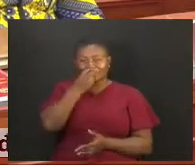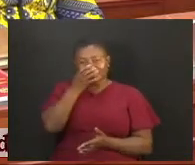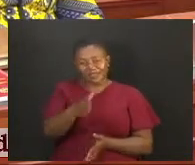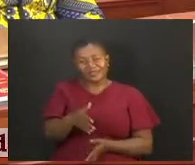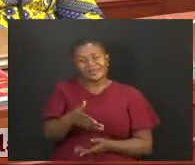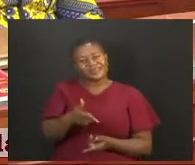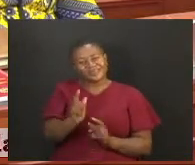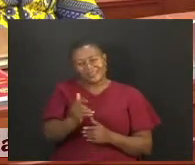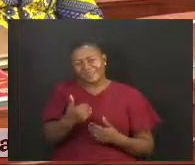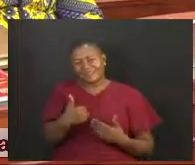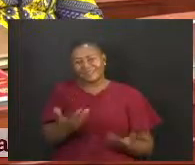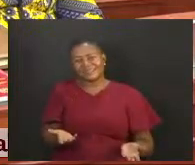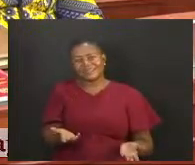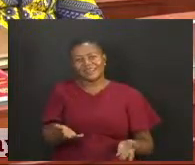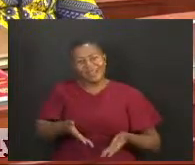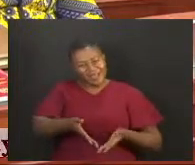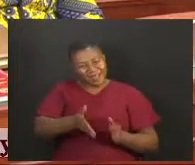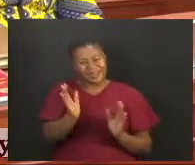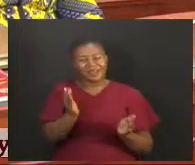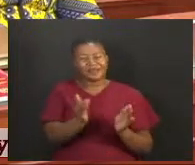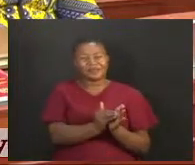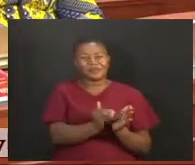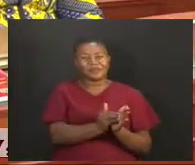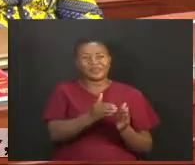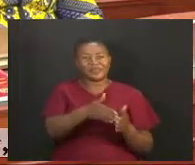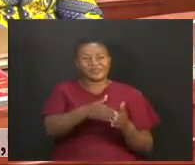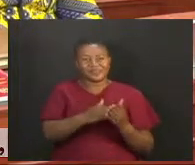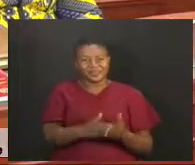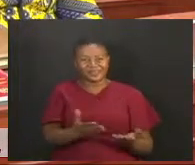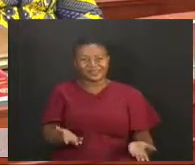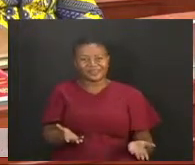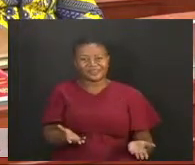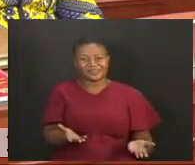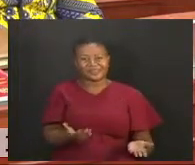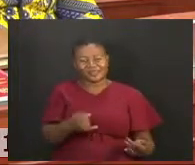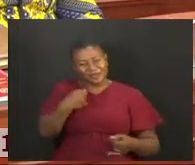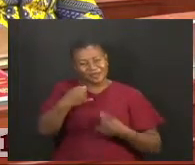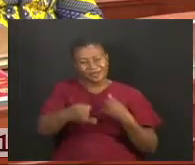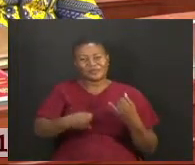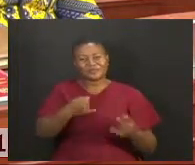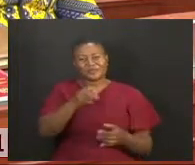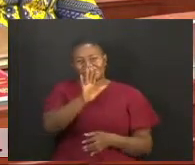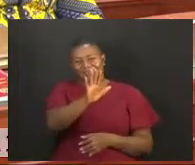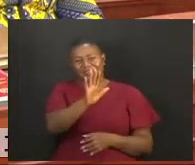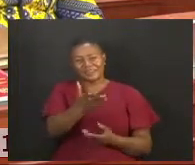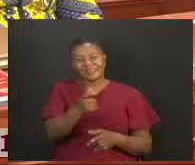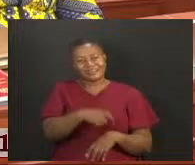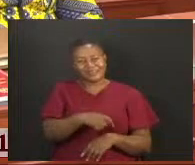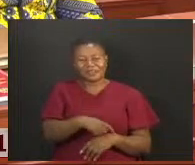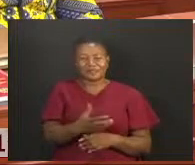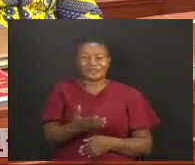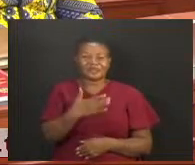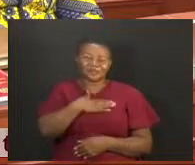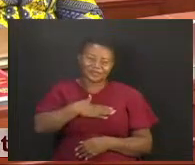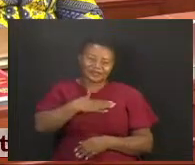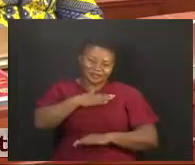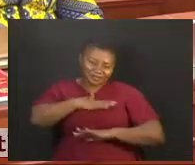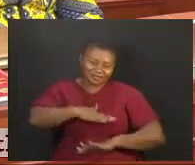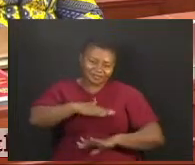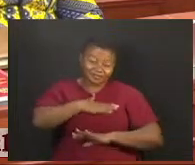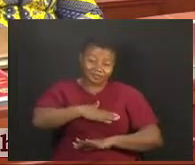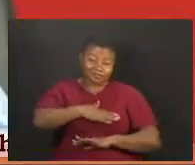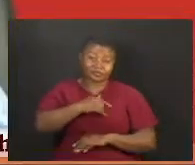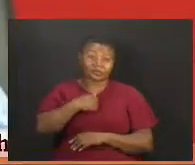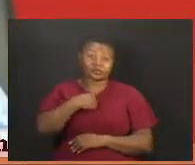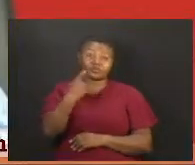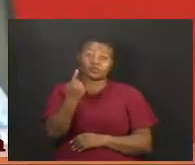Mr. Speaker, let the Minority Leader enjoy his bona fides for this minute. Just relax, Mr. Speaker. I only want